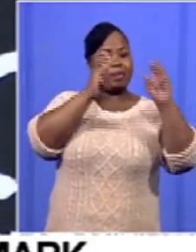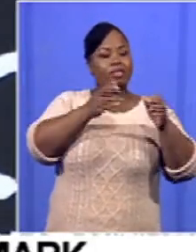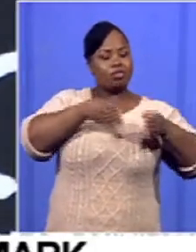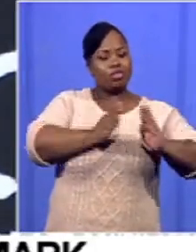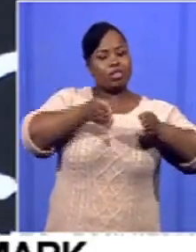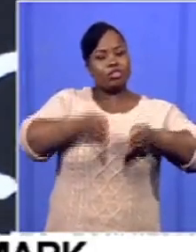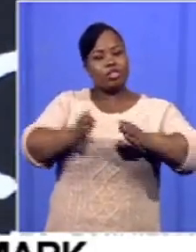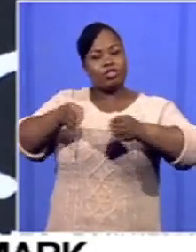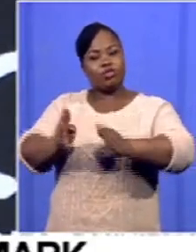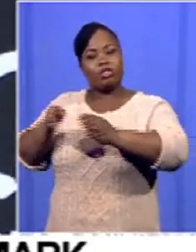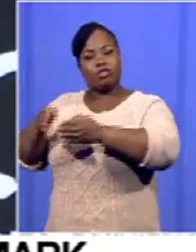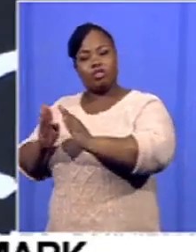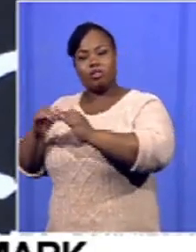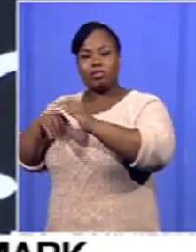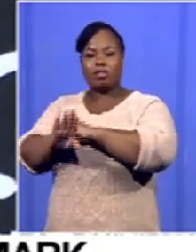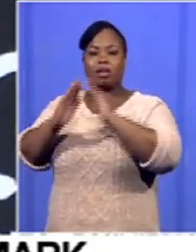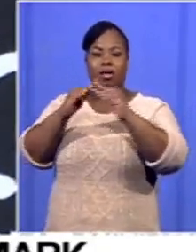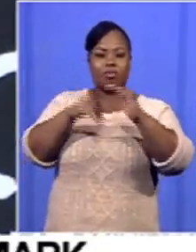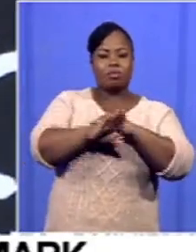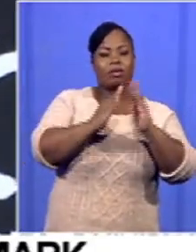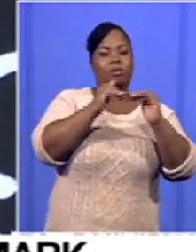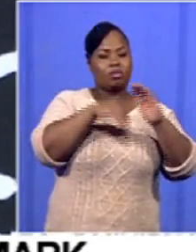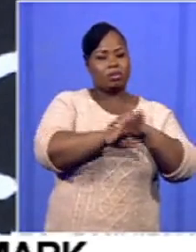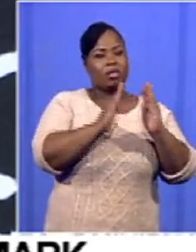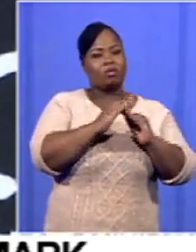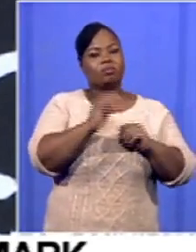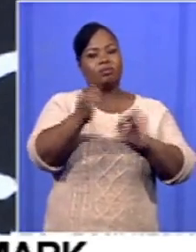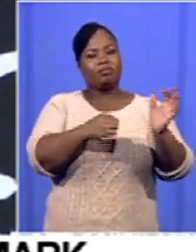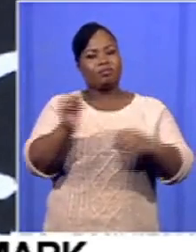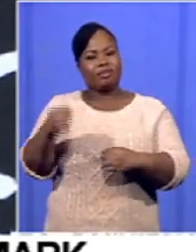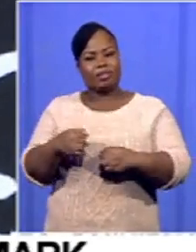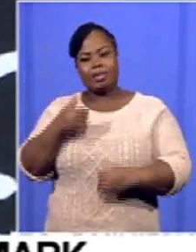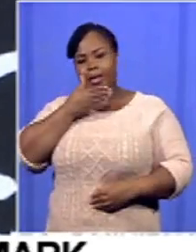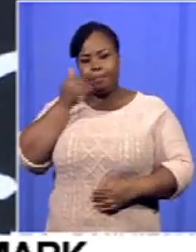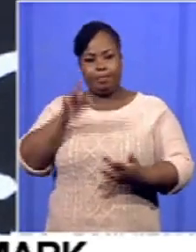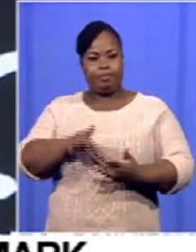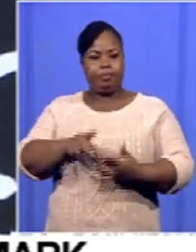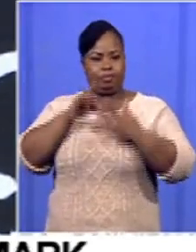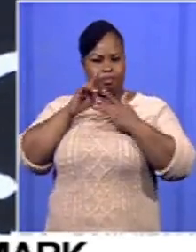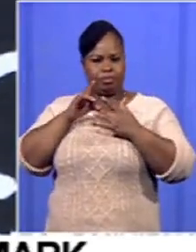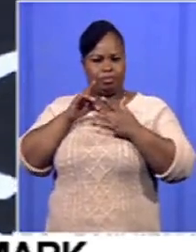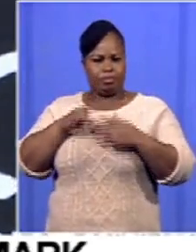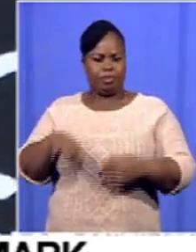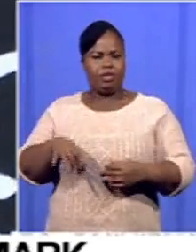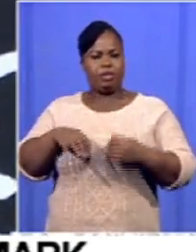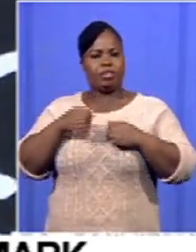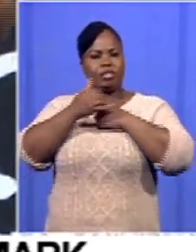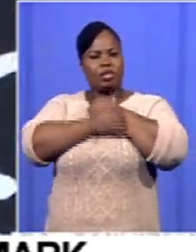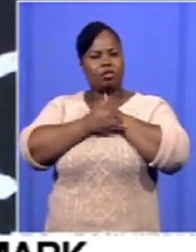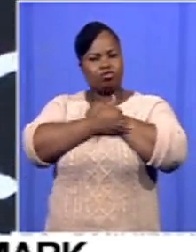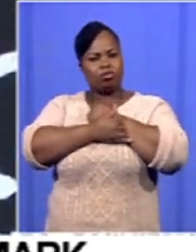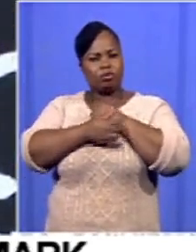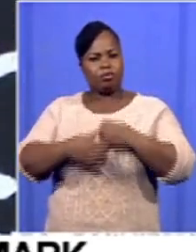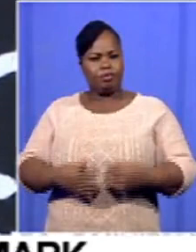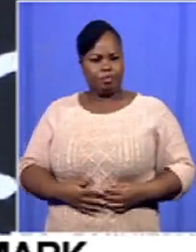by street, house by house, recruiting the best candidates in this country. We are going to get